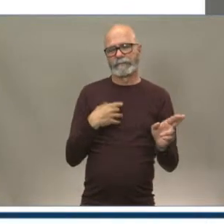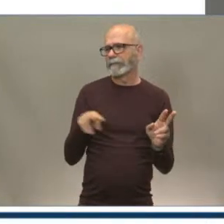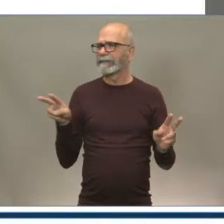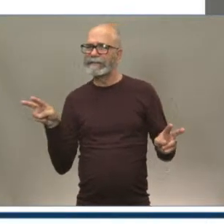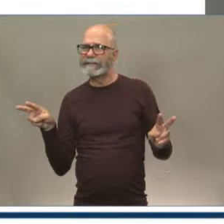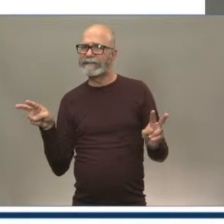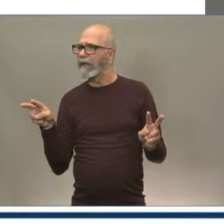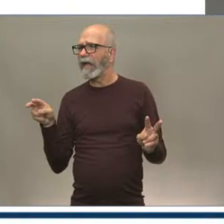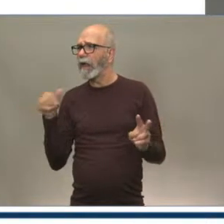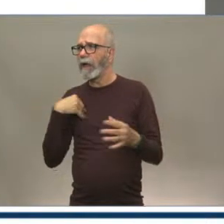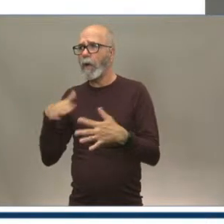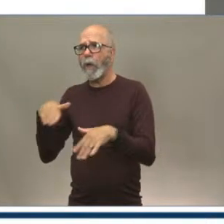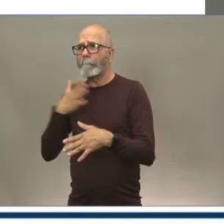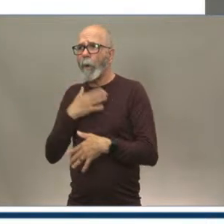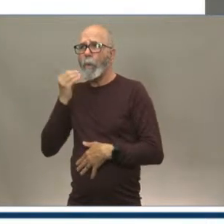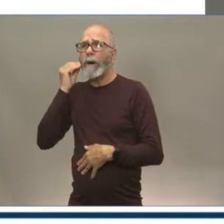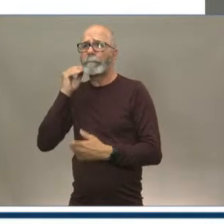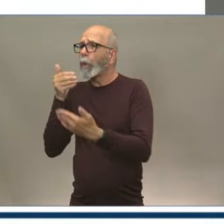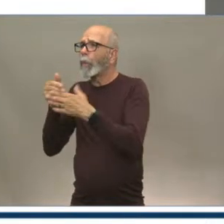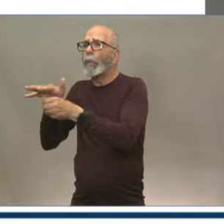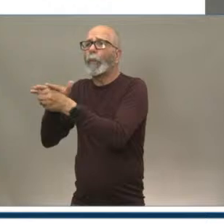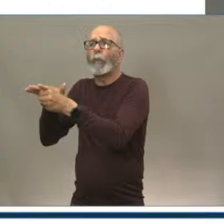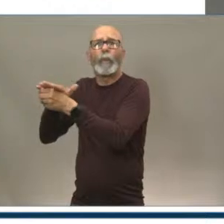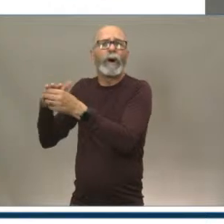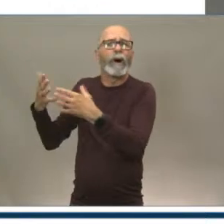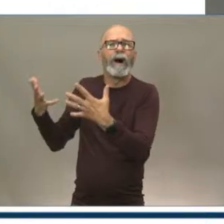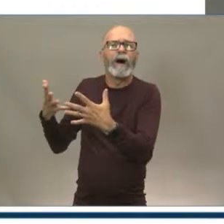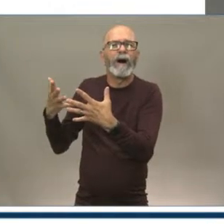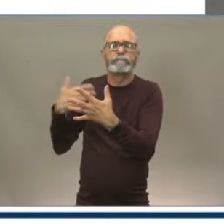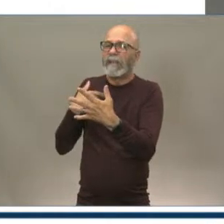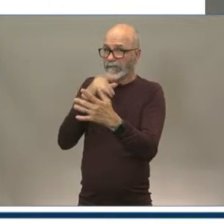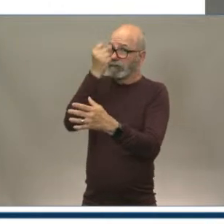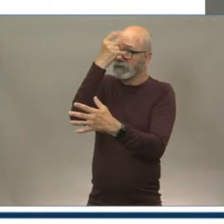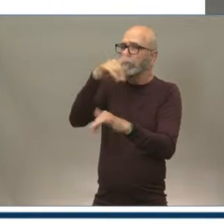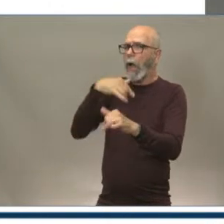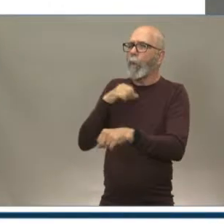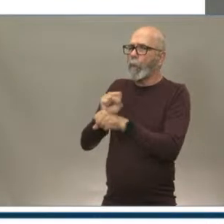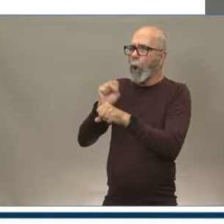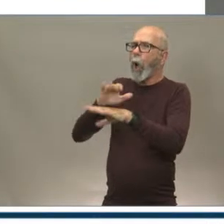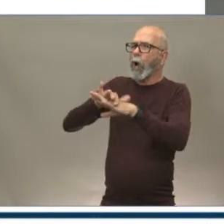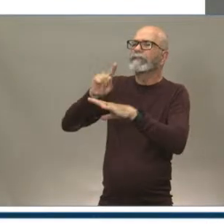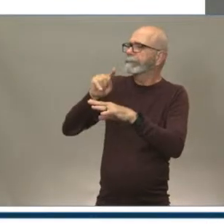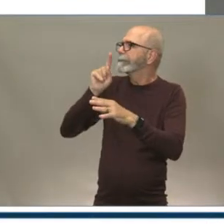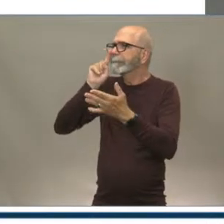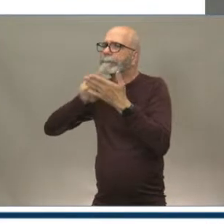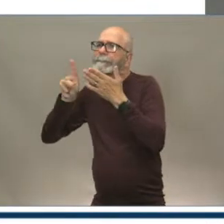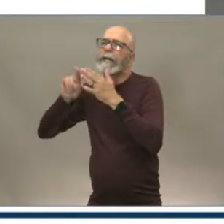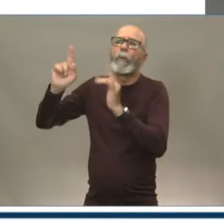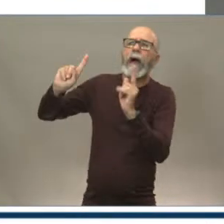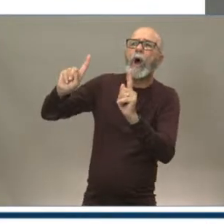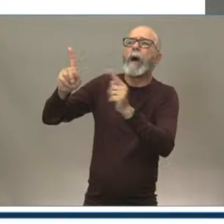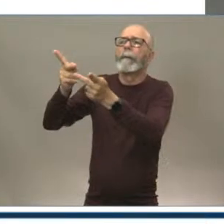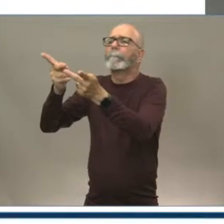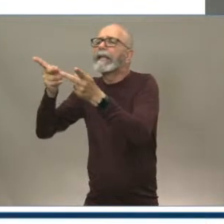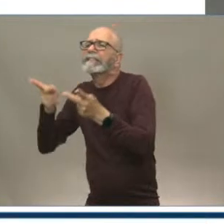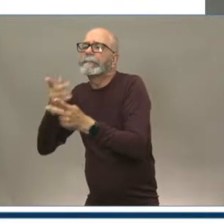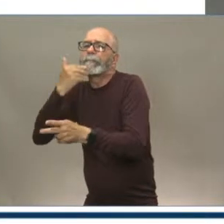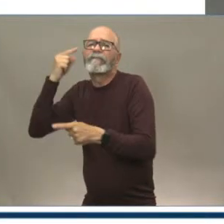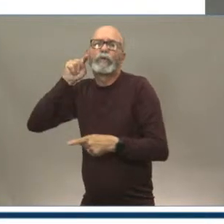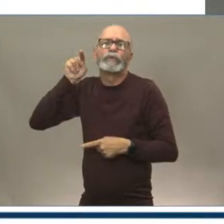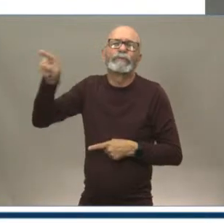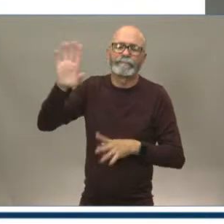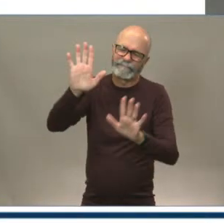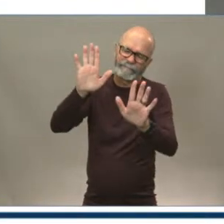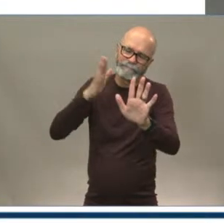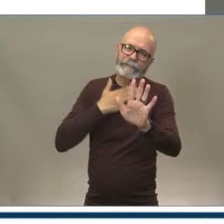we're working on that, and we'll get one in a community close to you soon. We're asking for everybody's patience in this